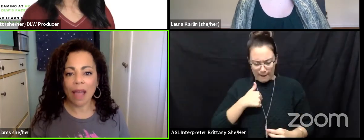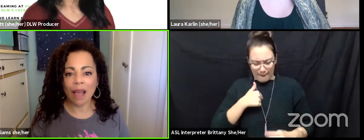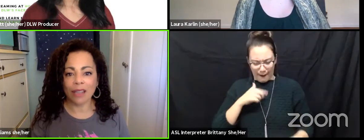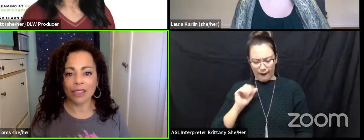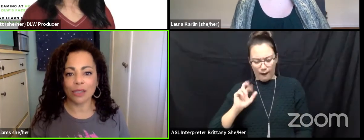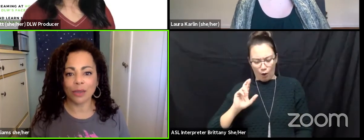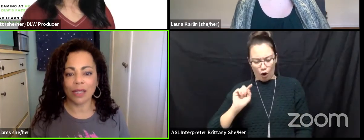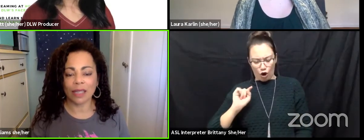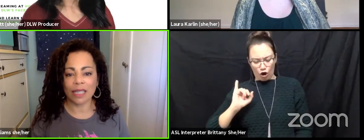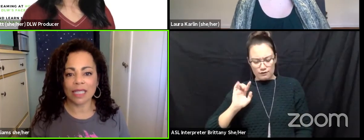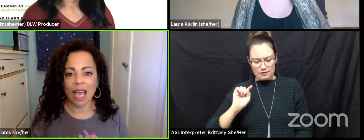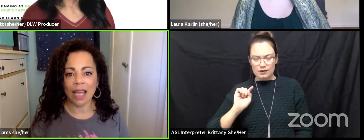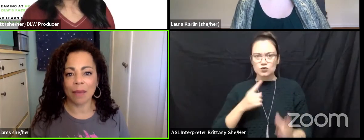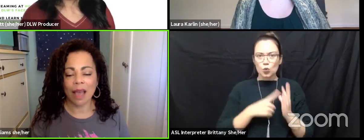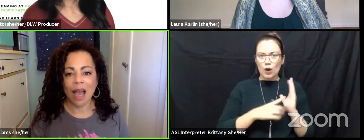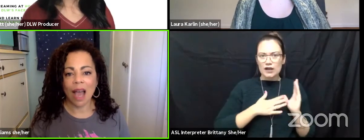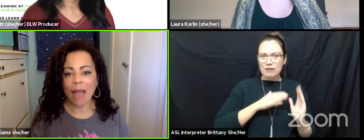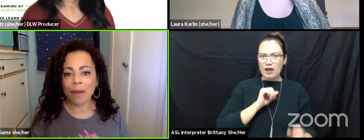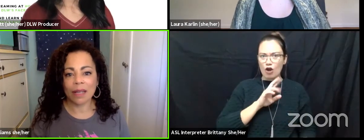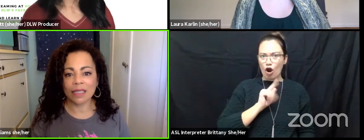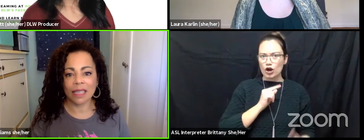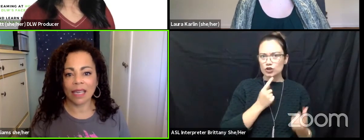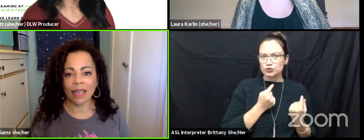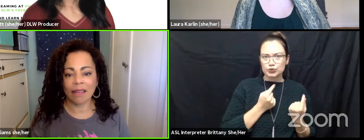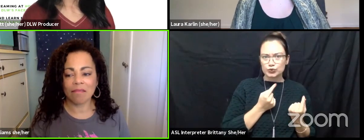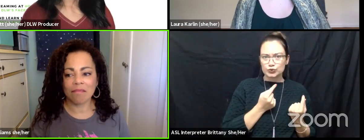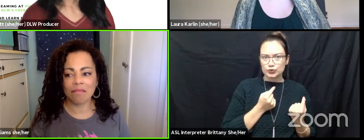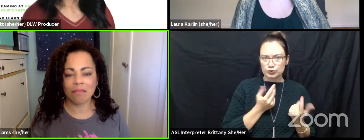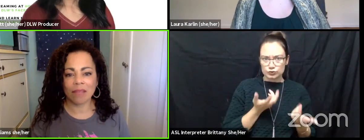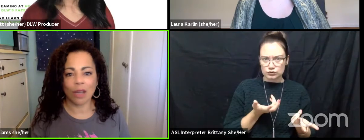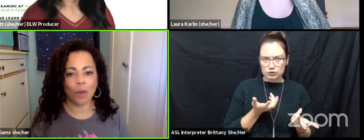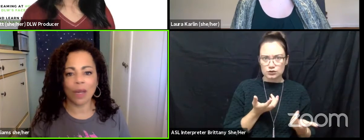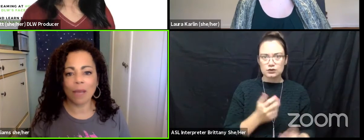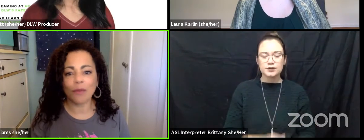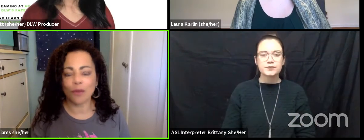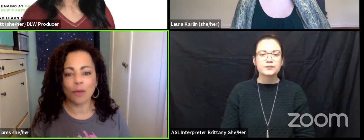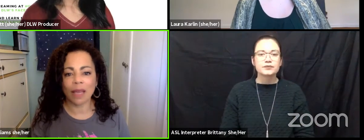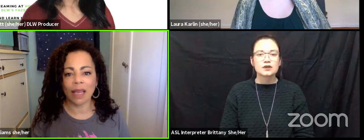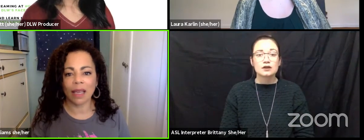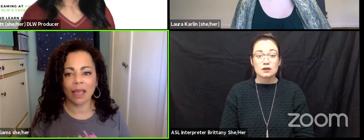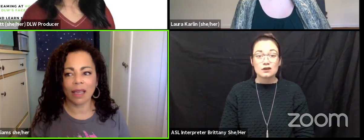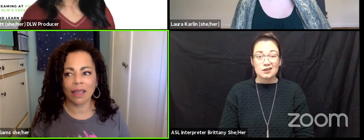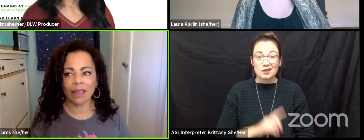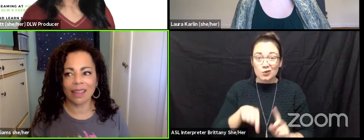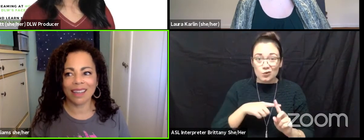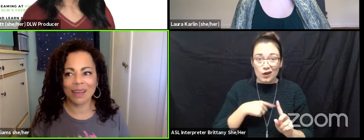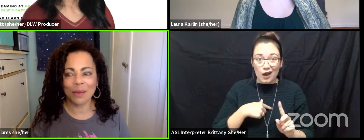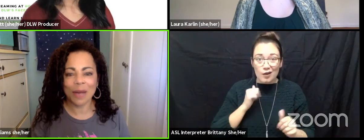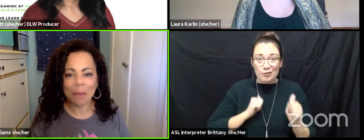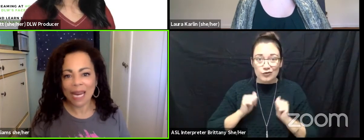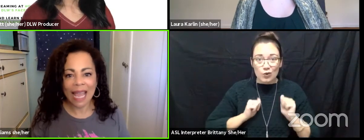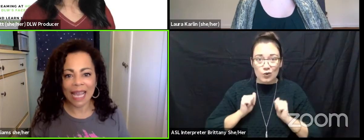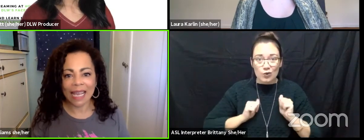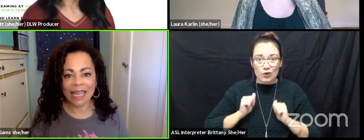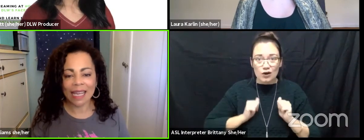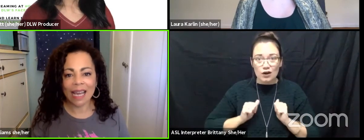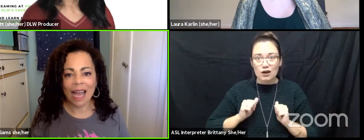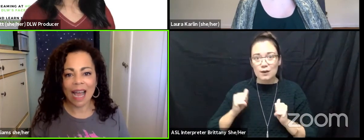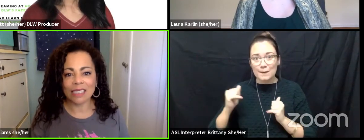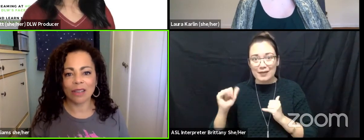can my art do at this time? I personally, you know, when I'm performing, when I'm